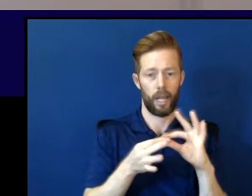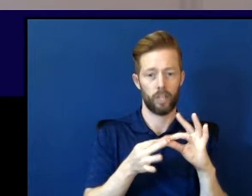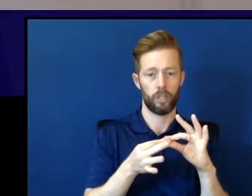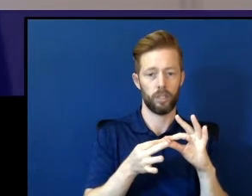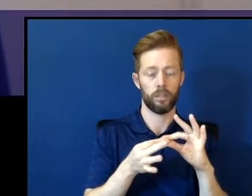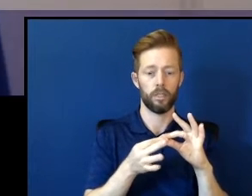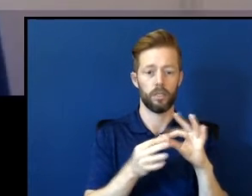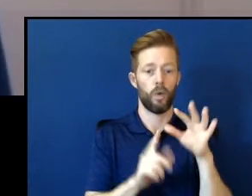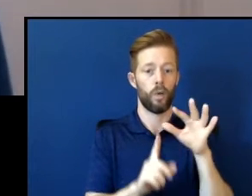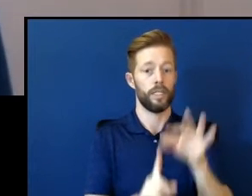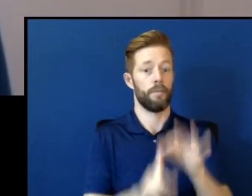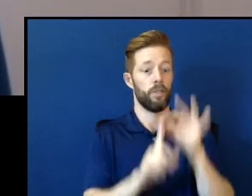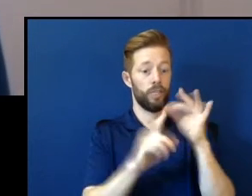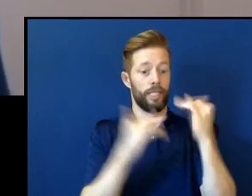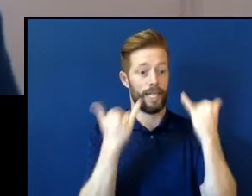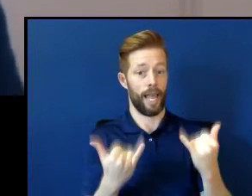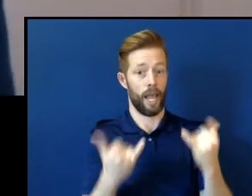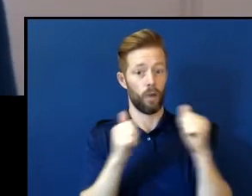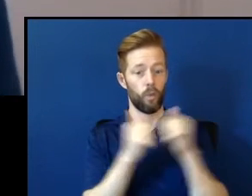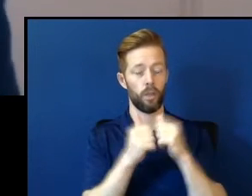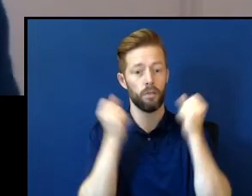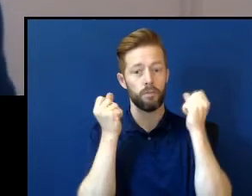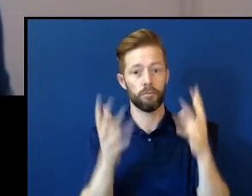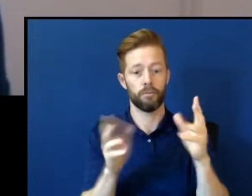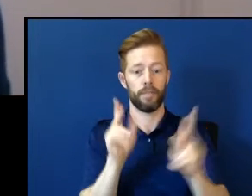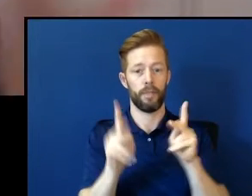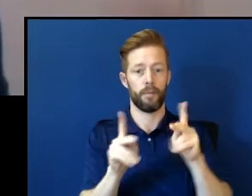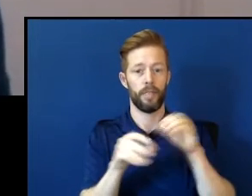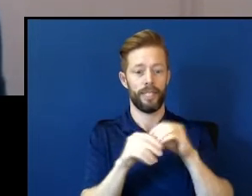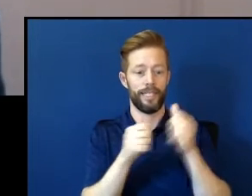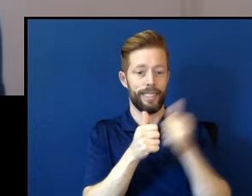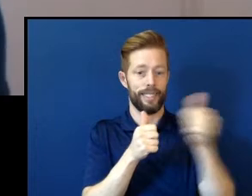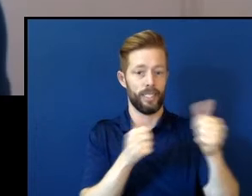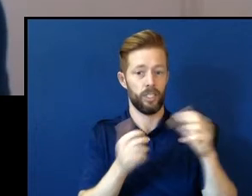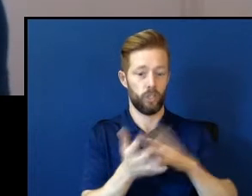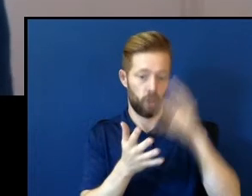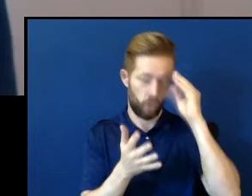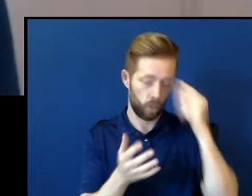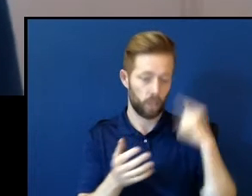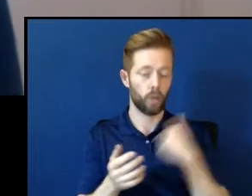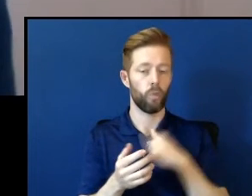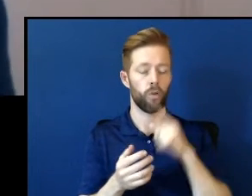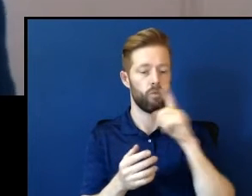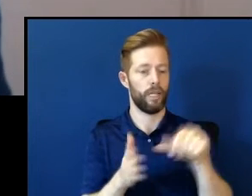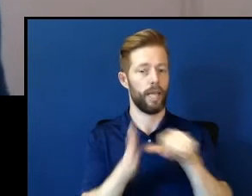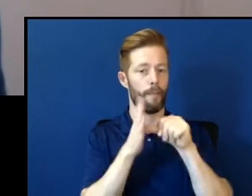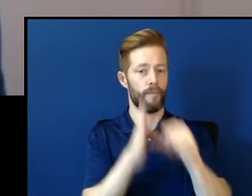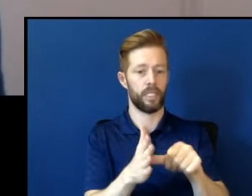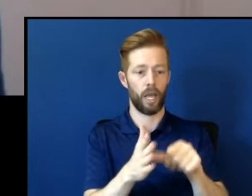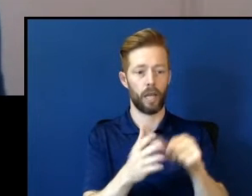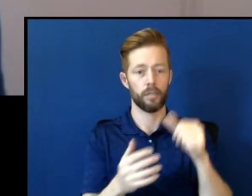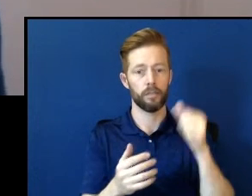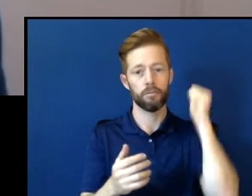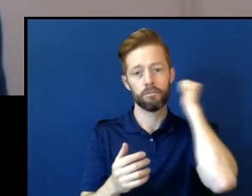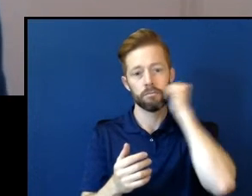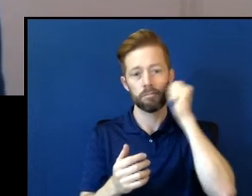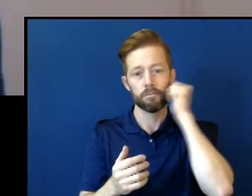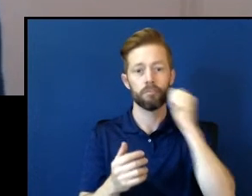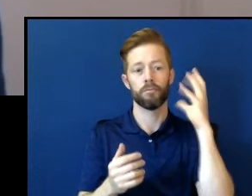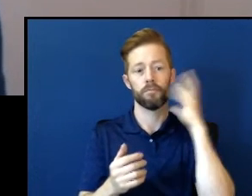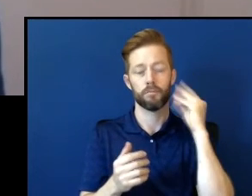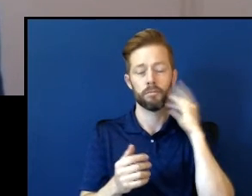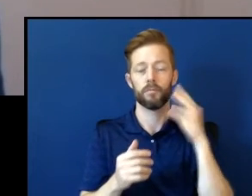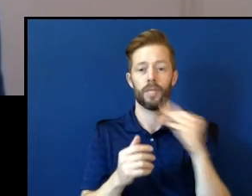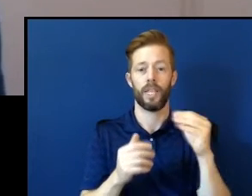school-to-home connection as well. So especially now with distance, so many people in distance learning, we're really emphasizing